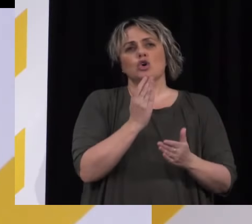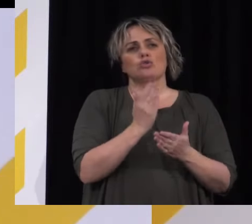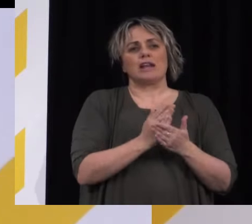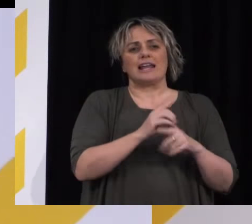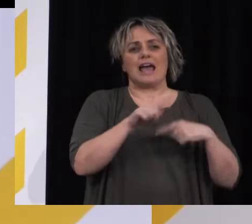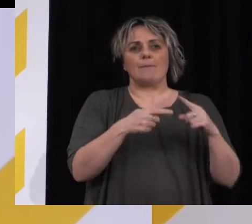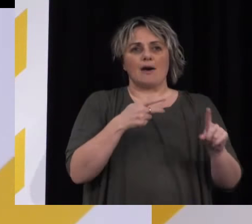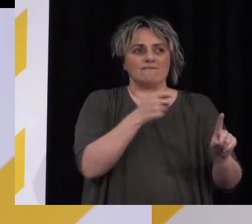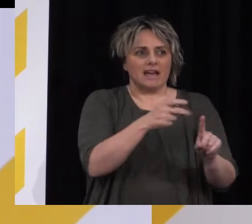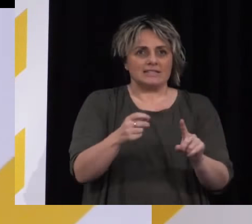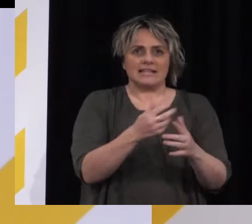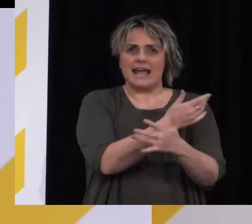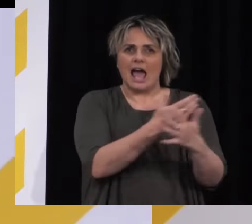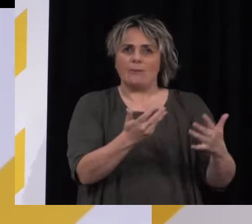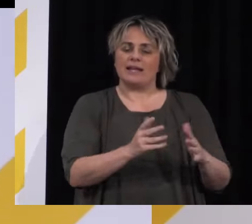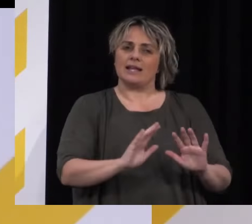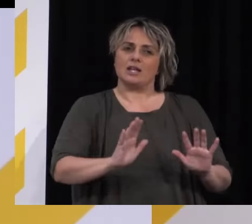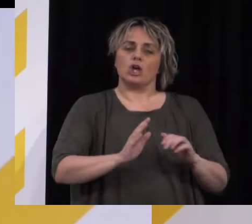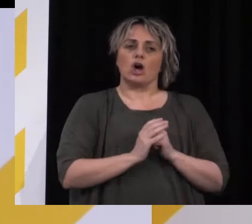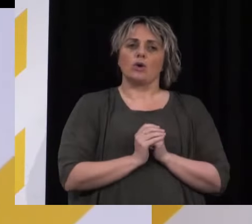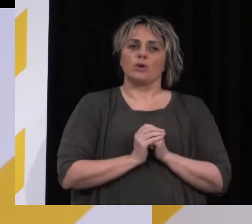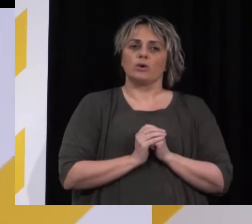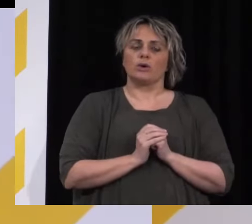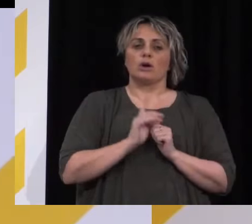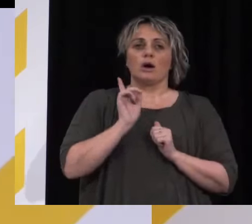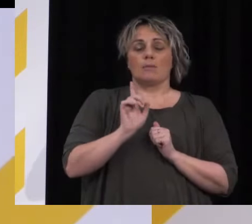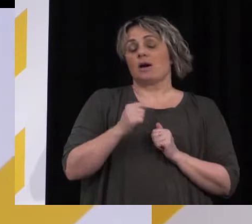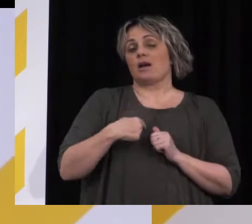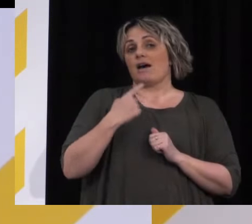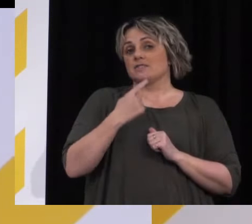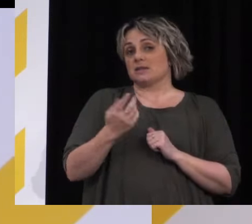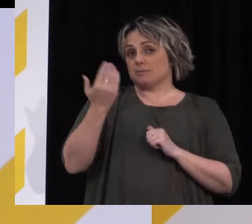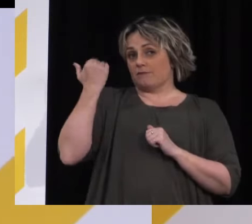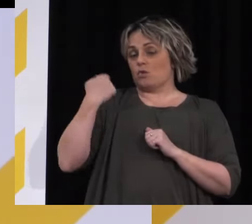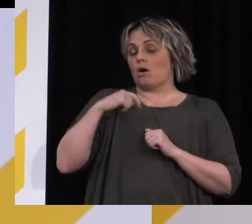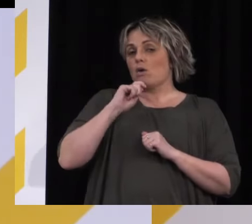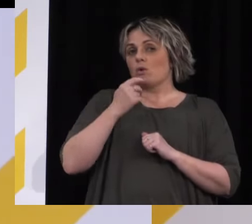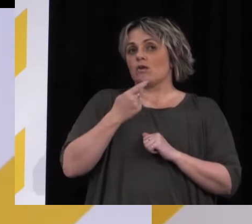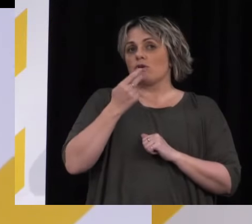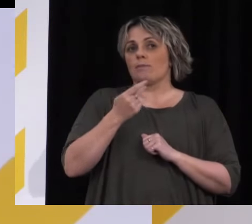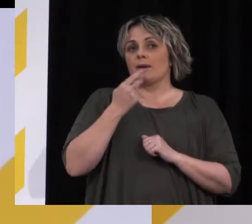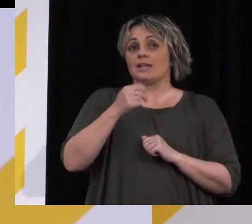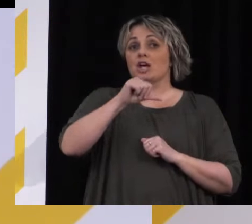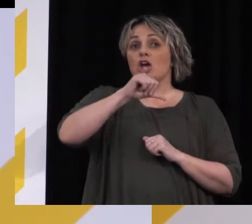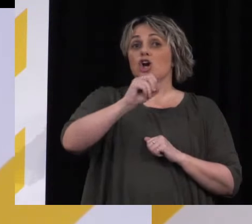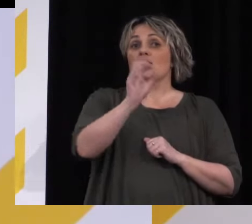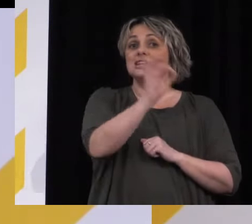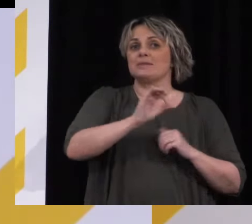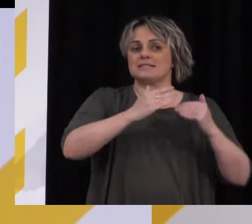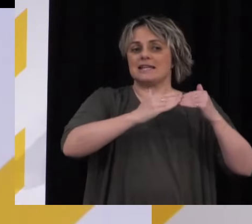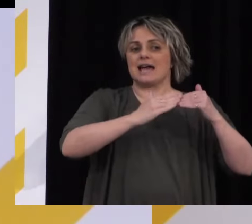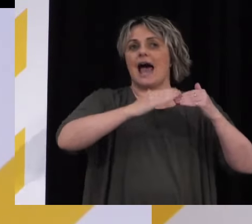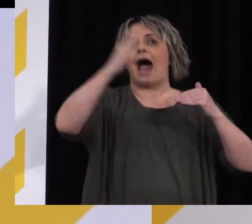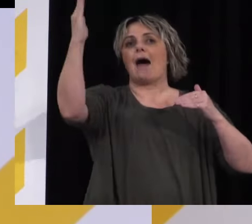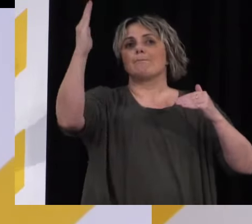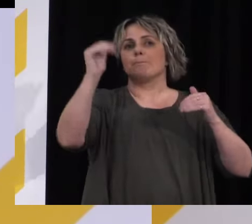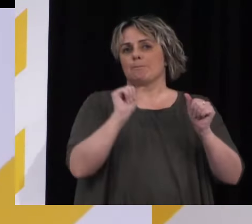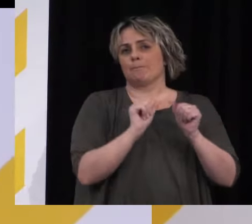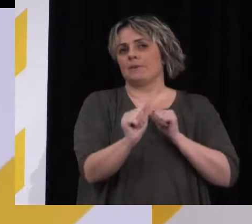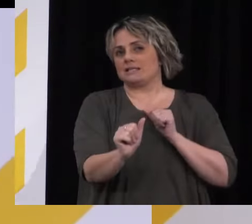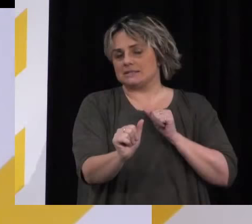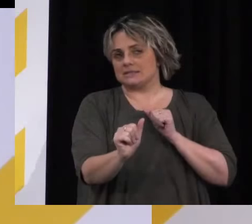rate, but obviously, as I've said before, and I'll say it again, northwards of 90%. It's